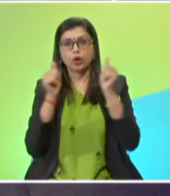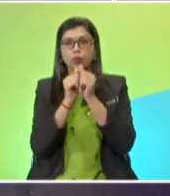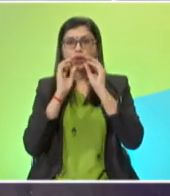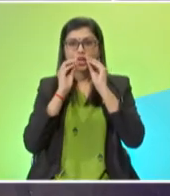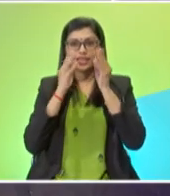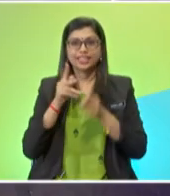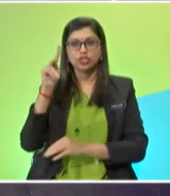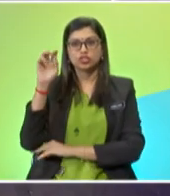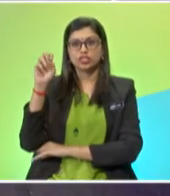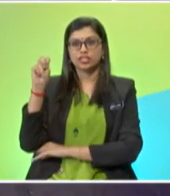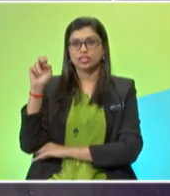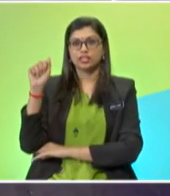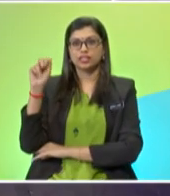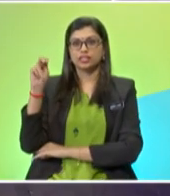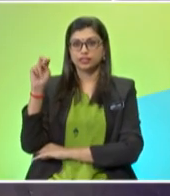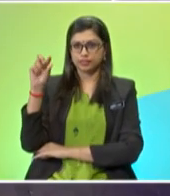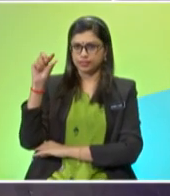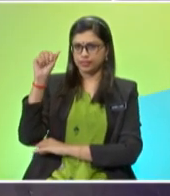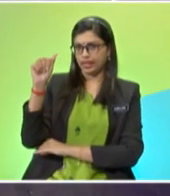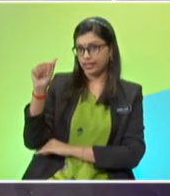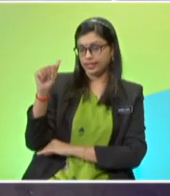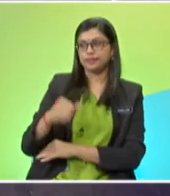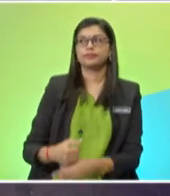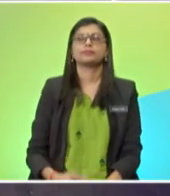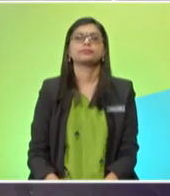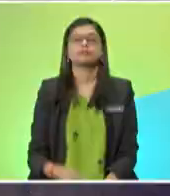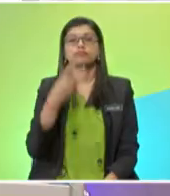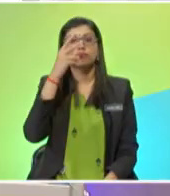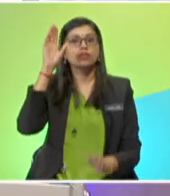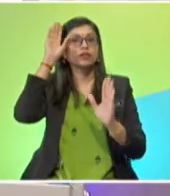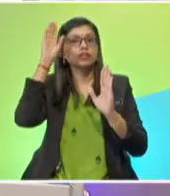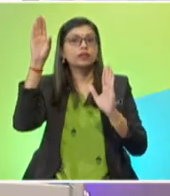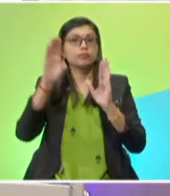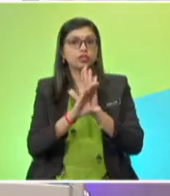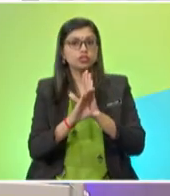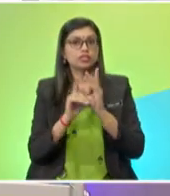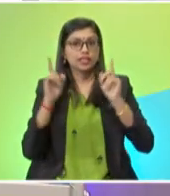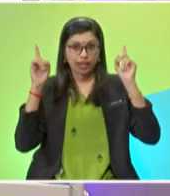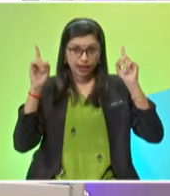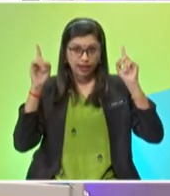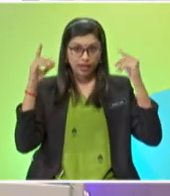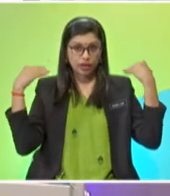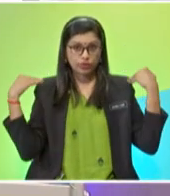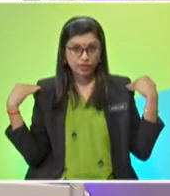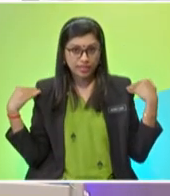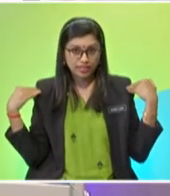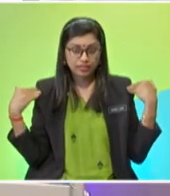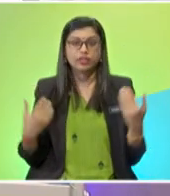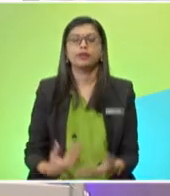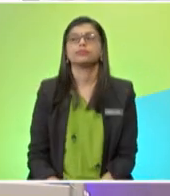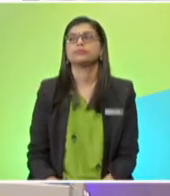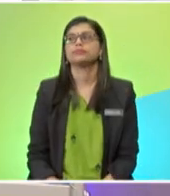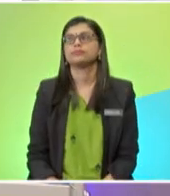Yes. Teacher Kenanga, I see you with a lot of beautiful photos there. Okay. Tell us a bit about it. Okay, these photos